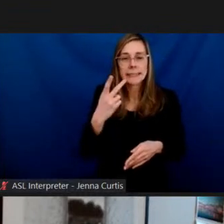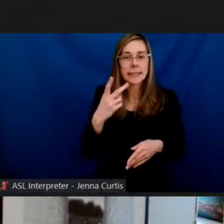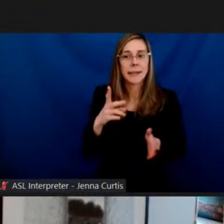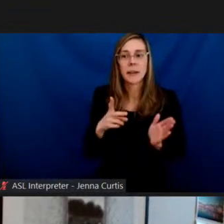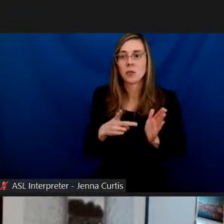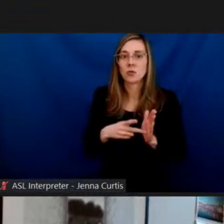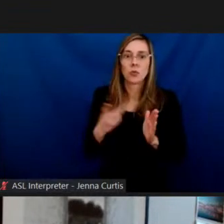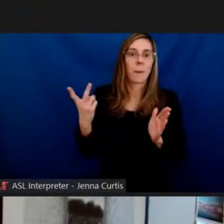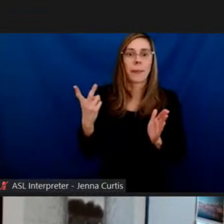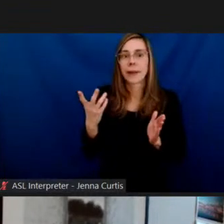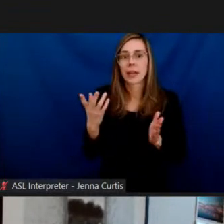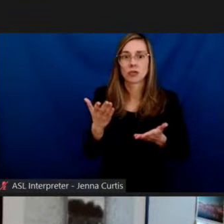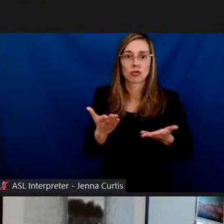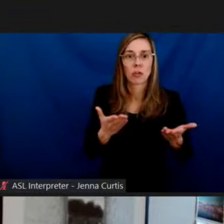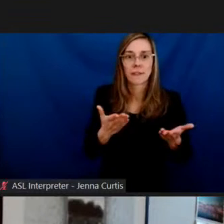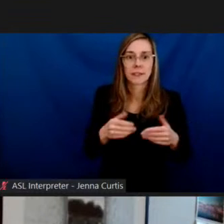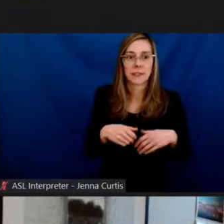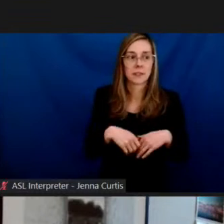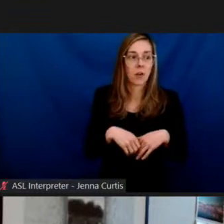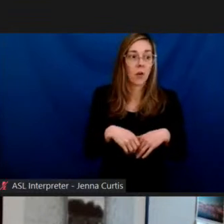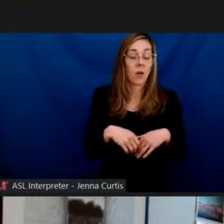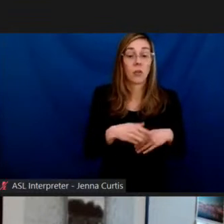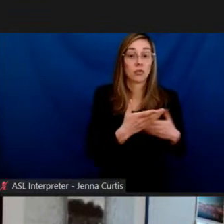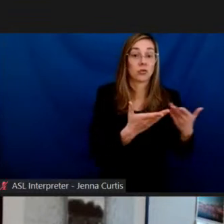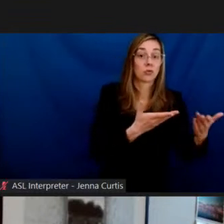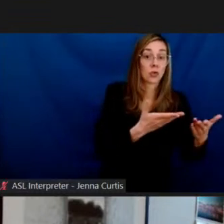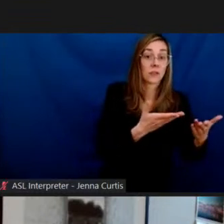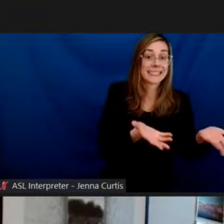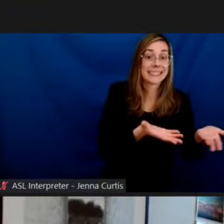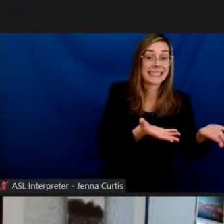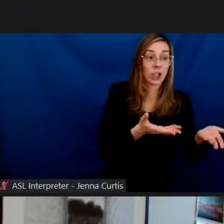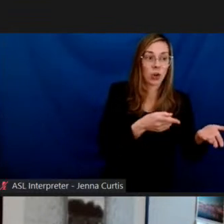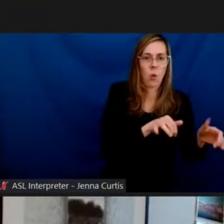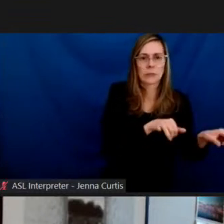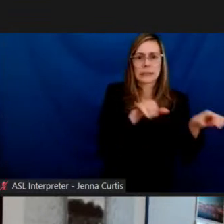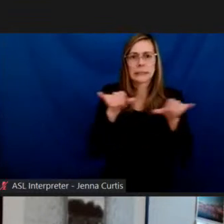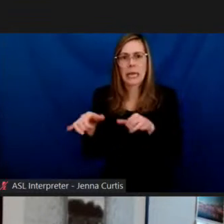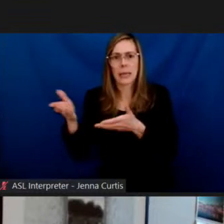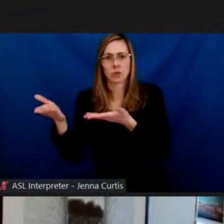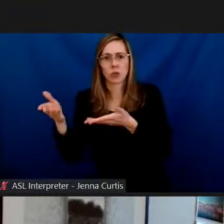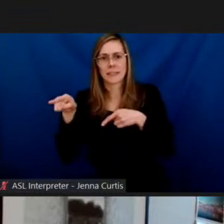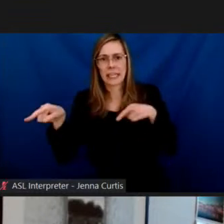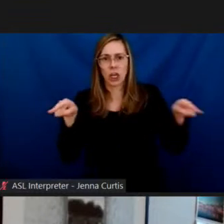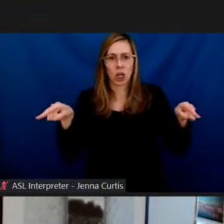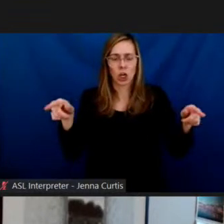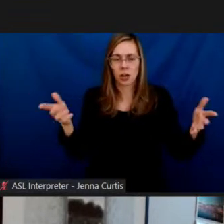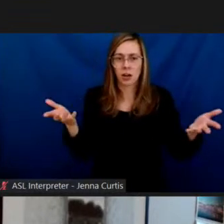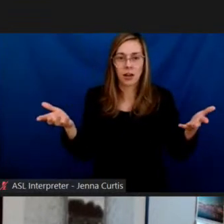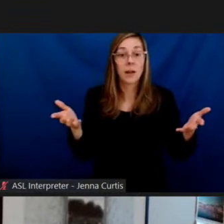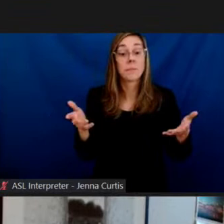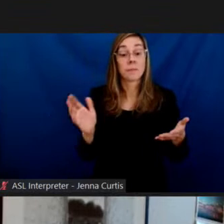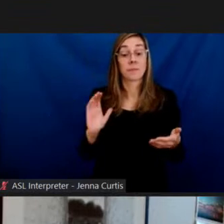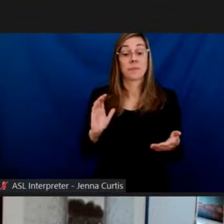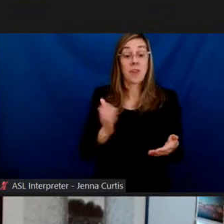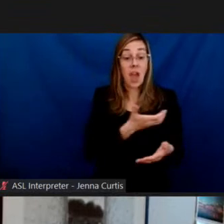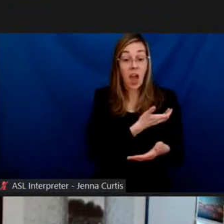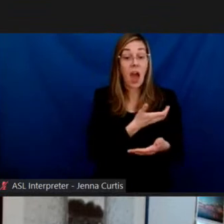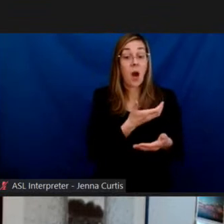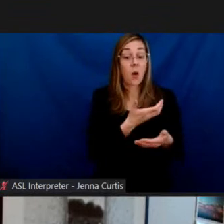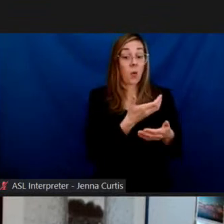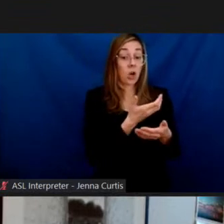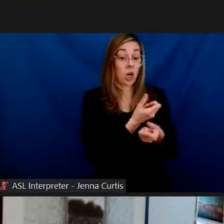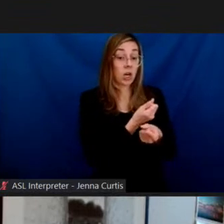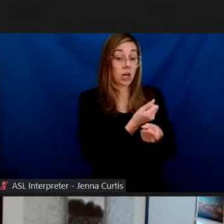on every site or organization that a resident is involved in. Inside of our Safe Sleep Villages and all of our interim